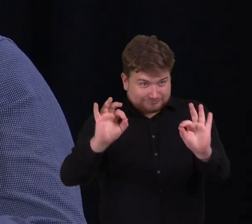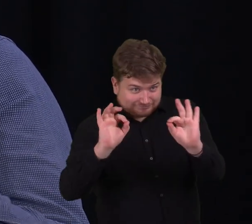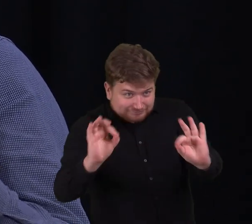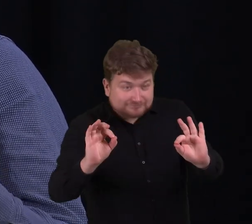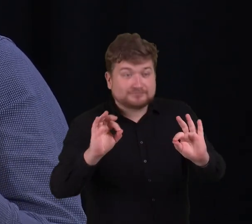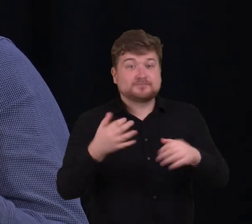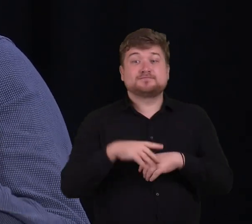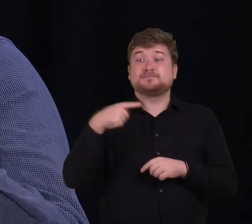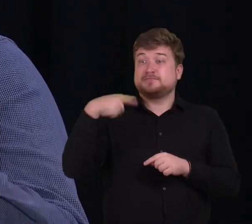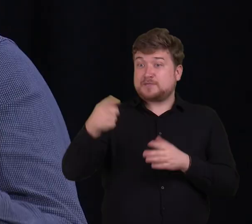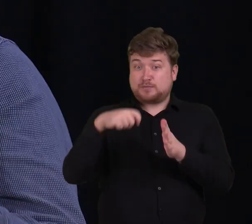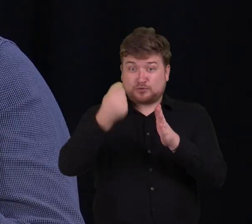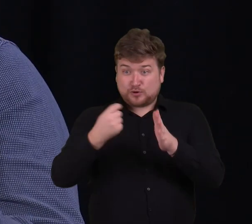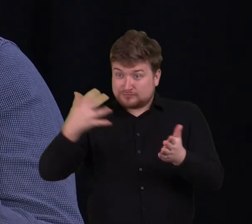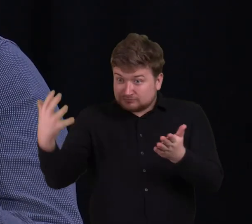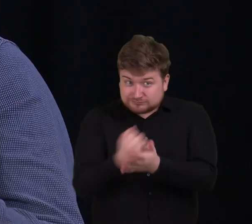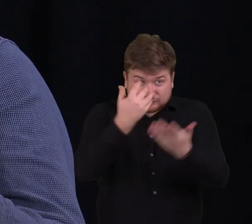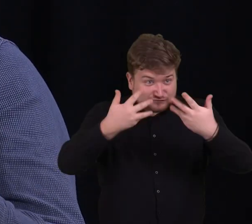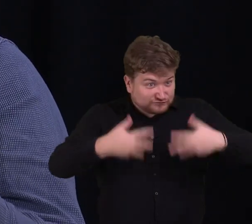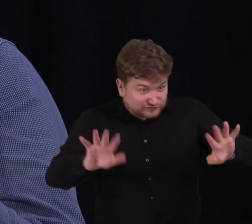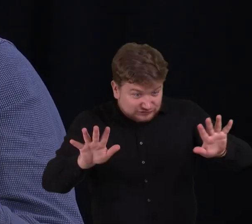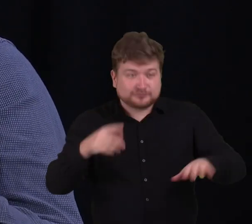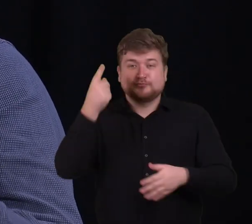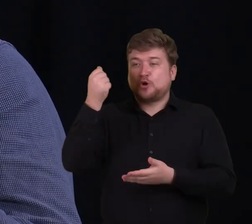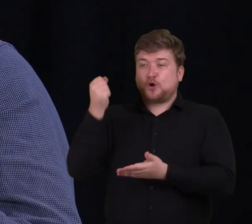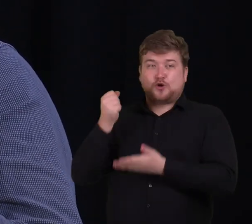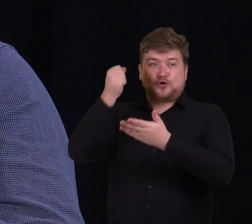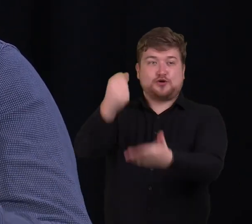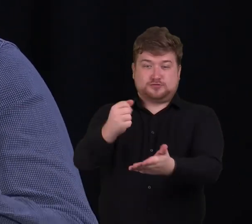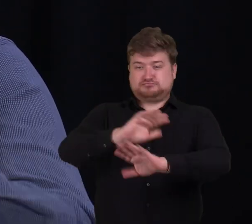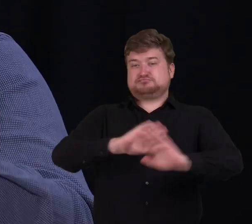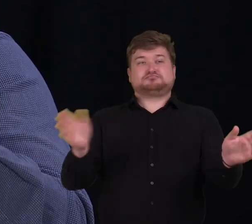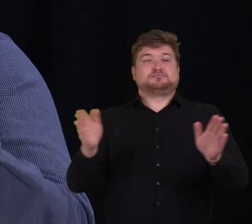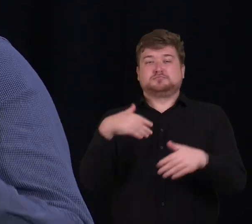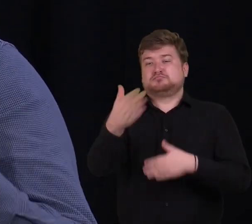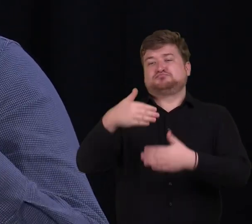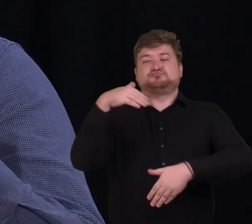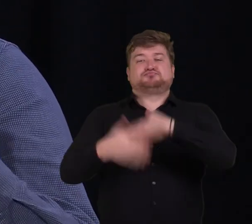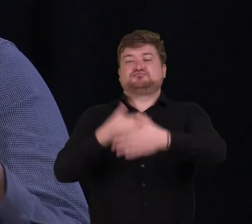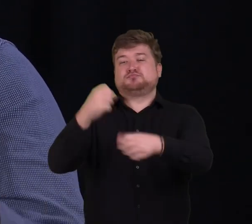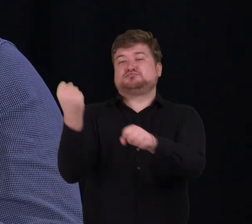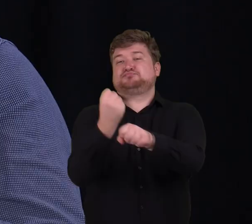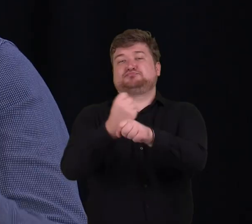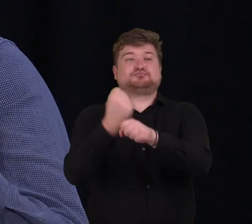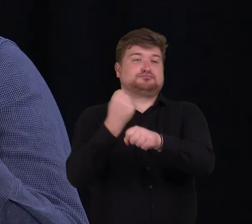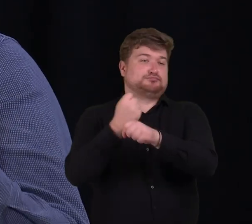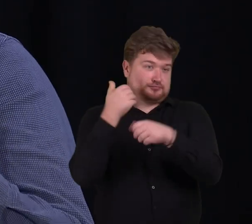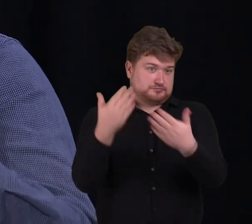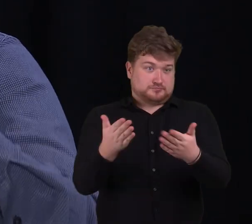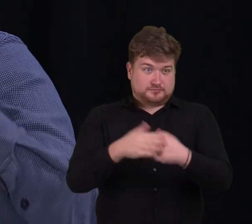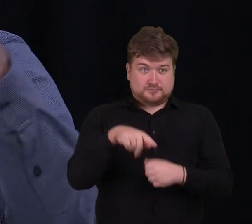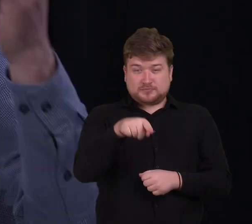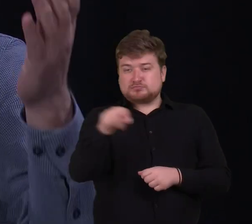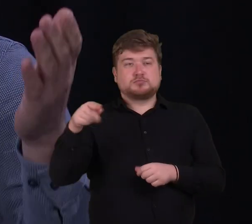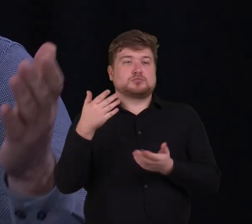to find people or organizations that are not yet included in projects, or not especially being in project. If you know